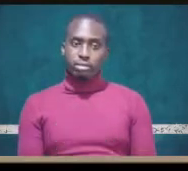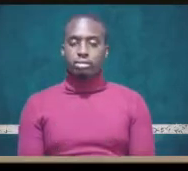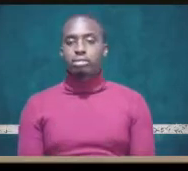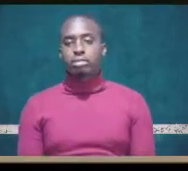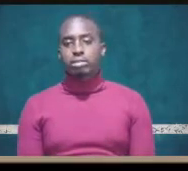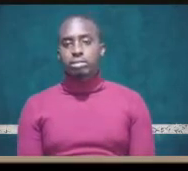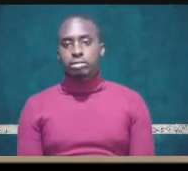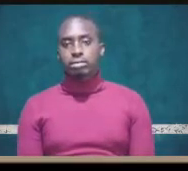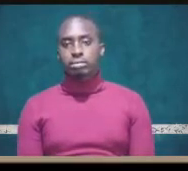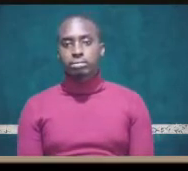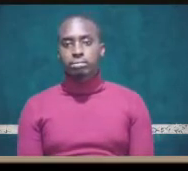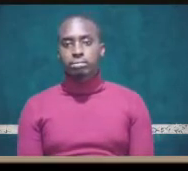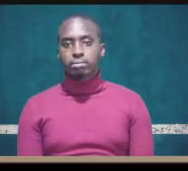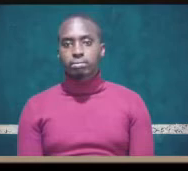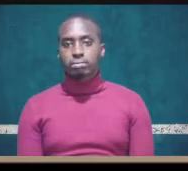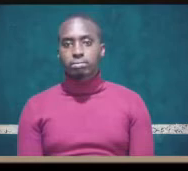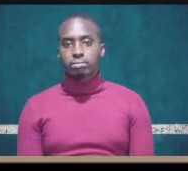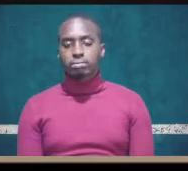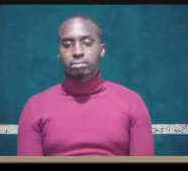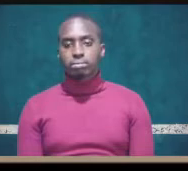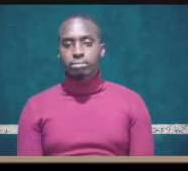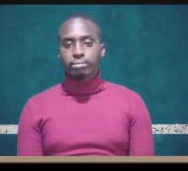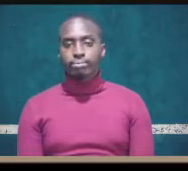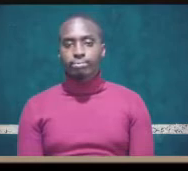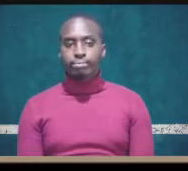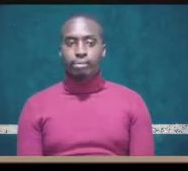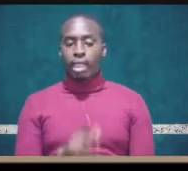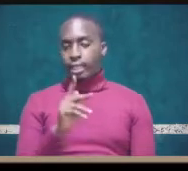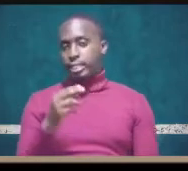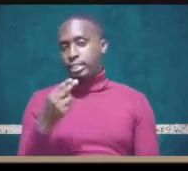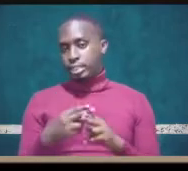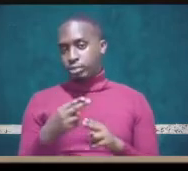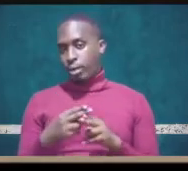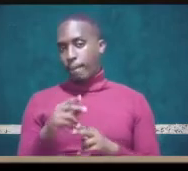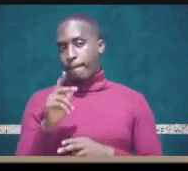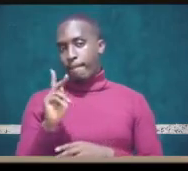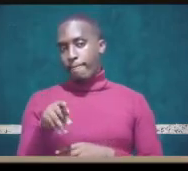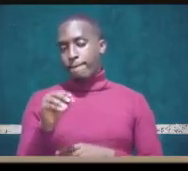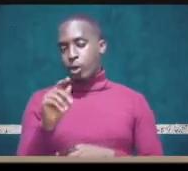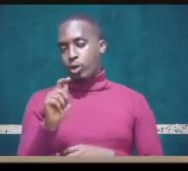the potential